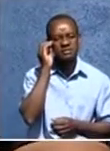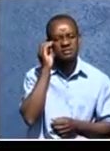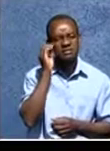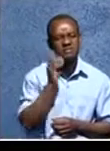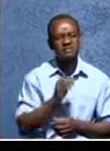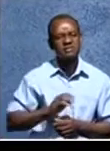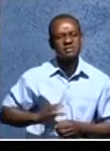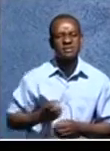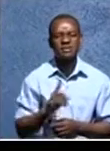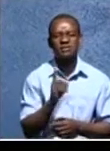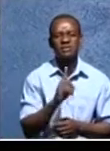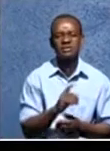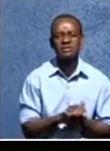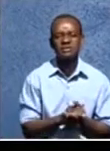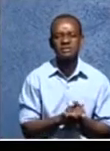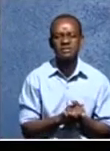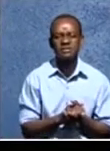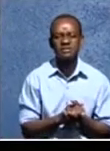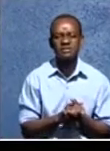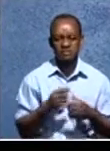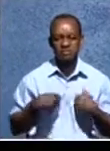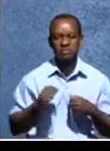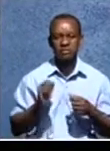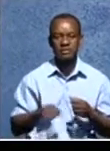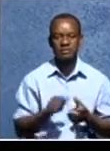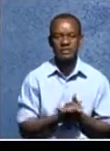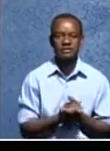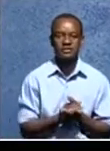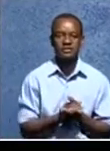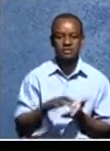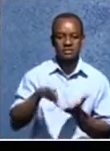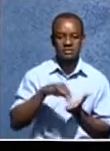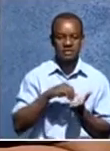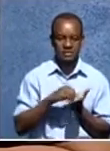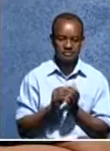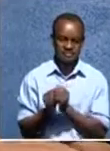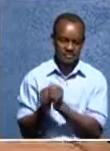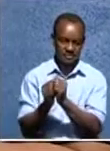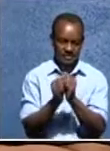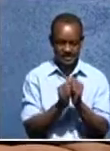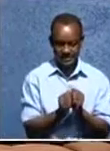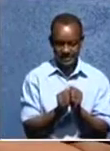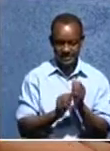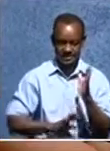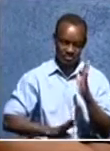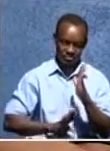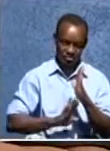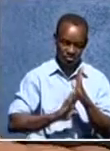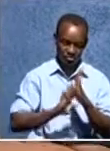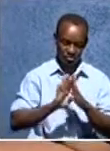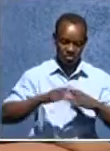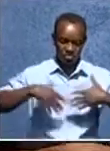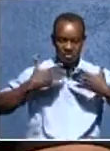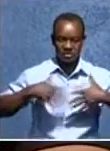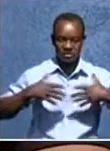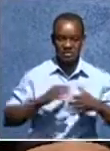Yes. We also need to come out of our silos. We need to come together as industries, as airports company, as Ministry of Home